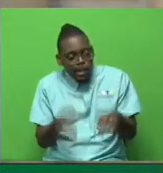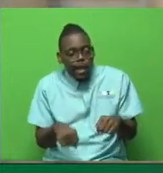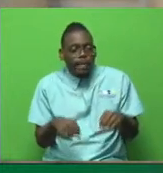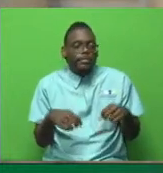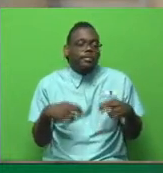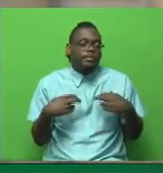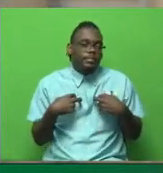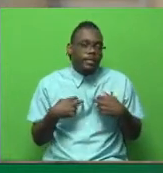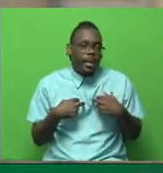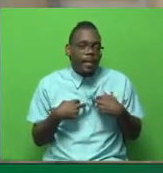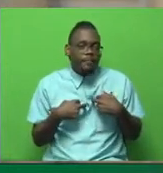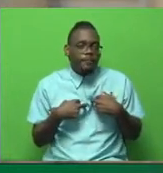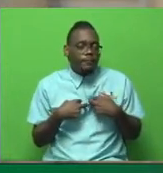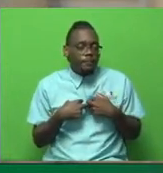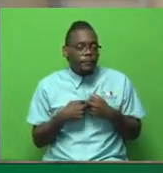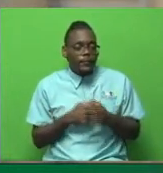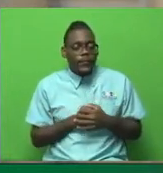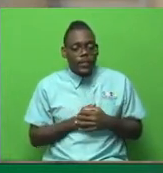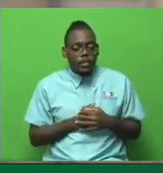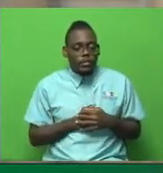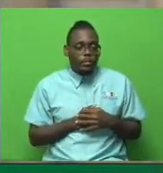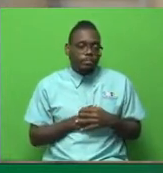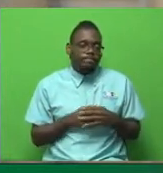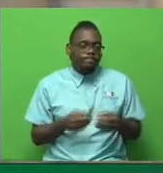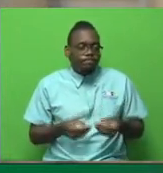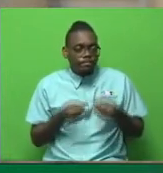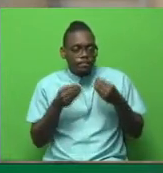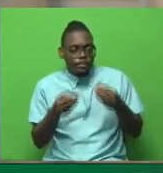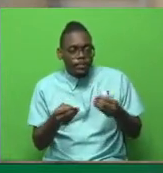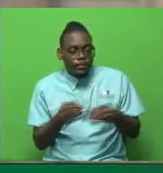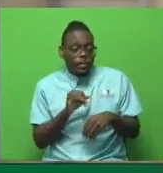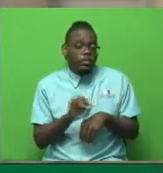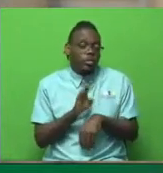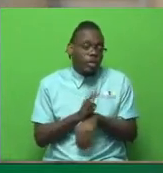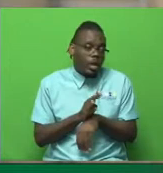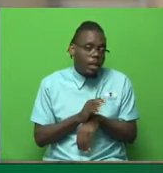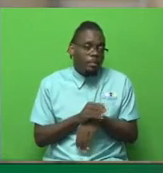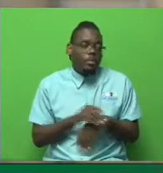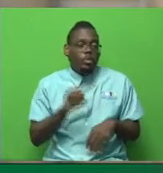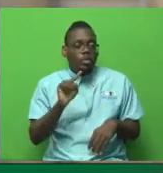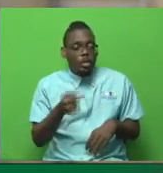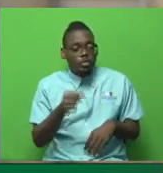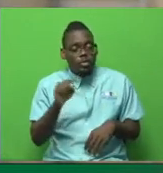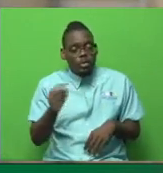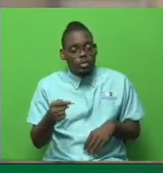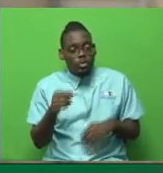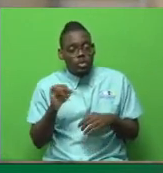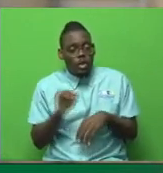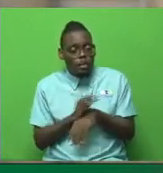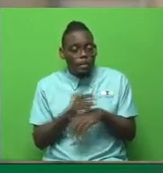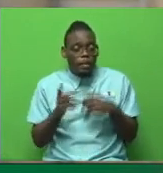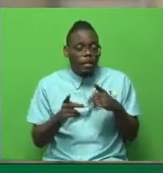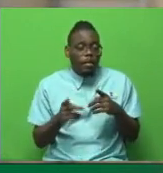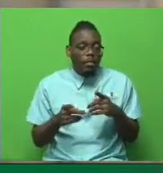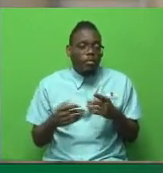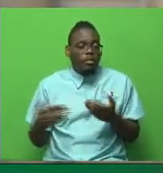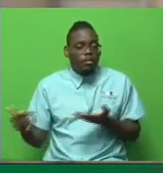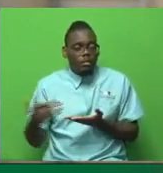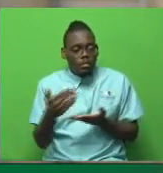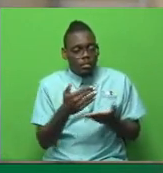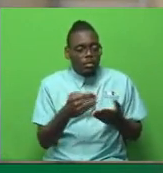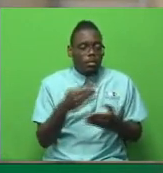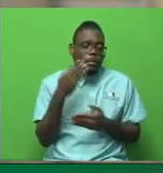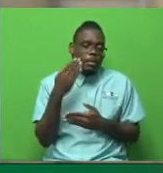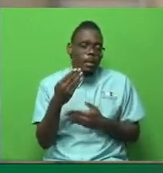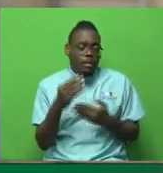that can one employ thousands of people and generate billions of dollars in foreign exchange